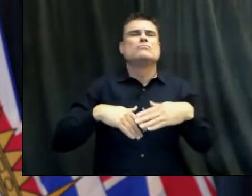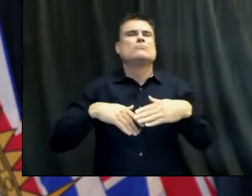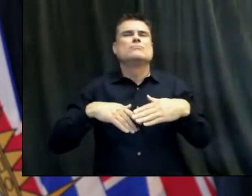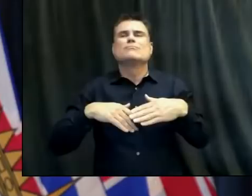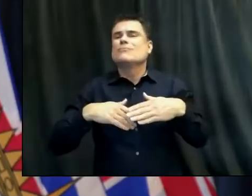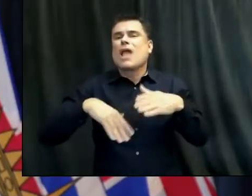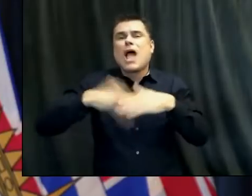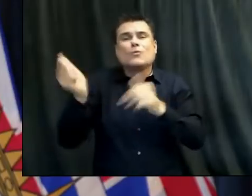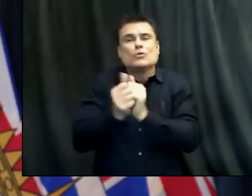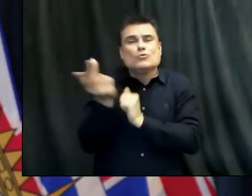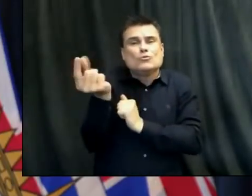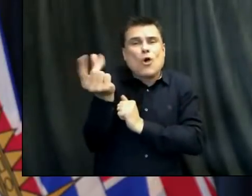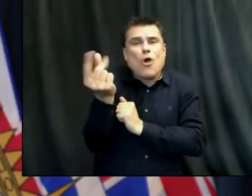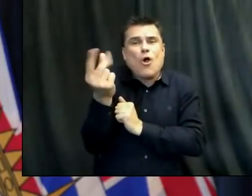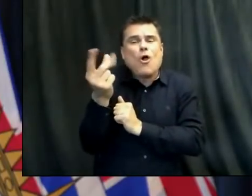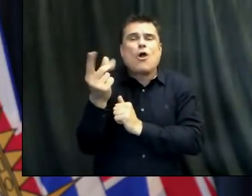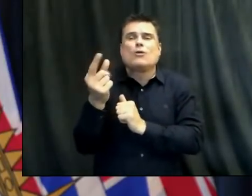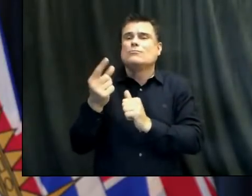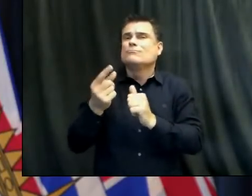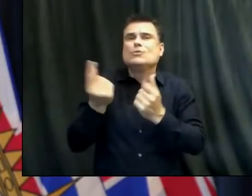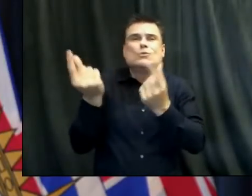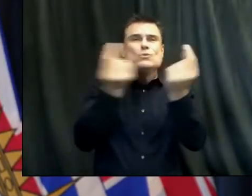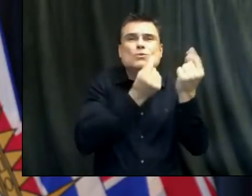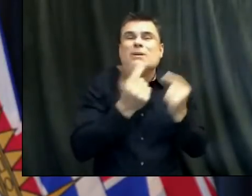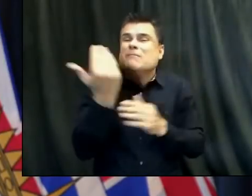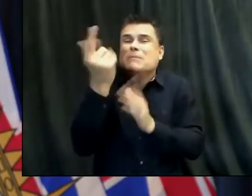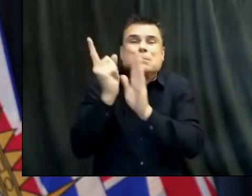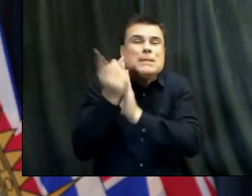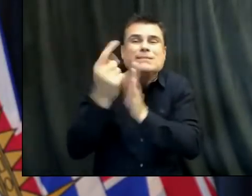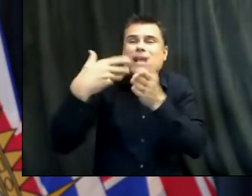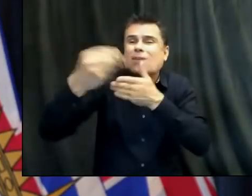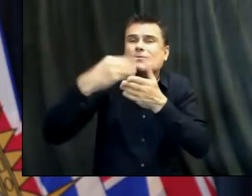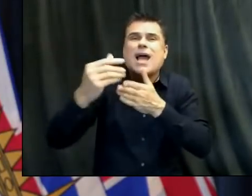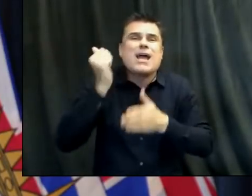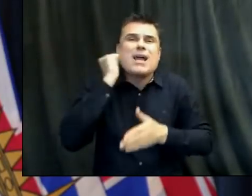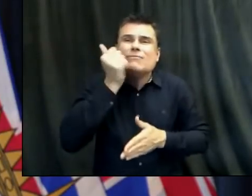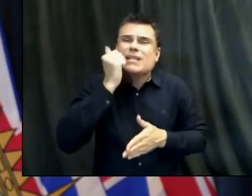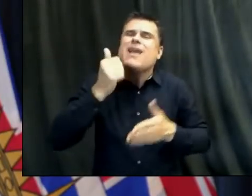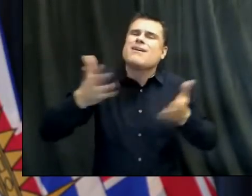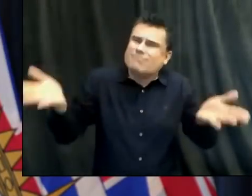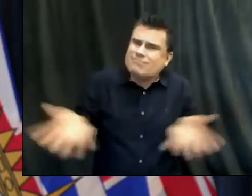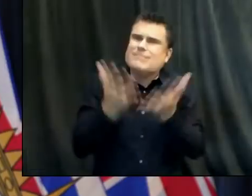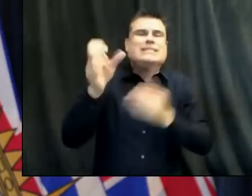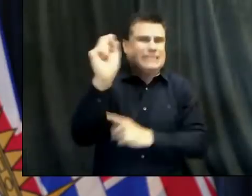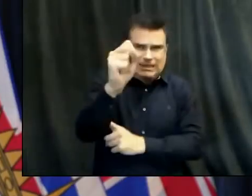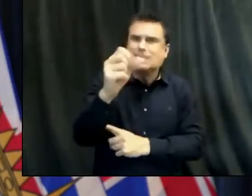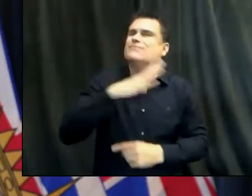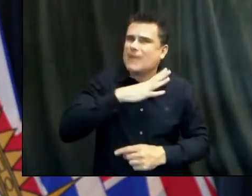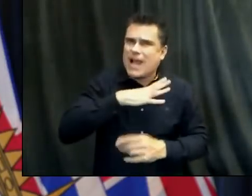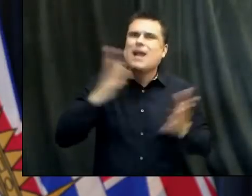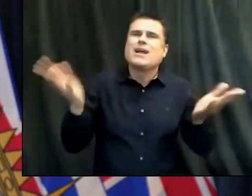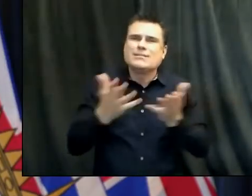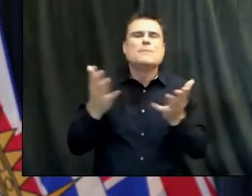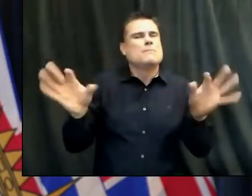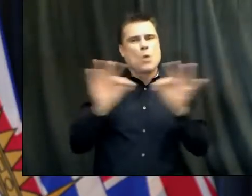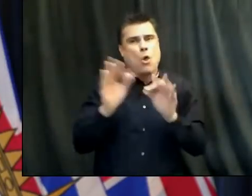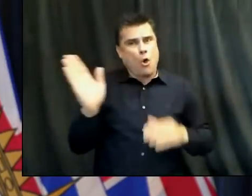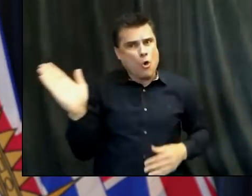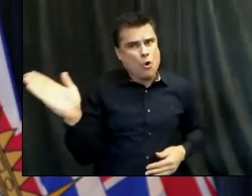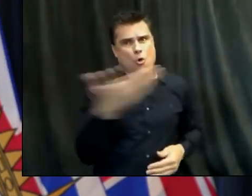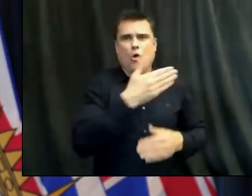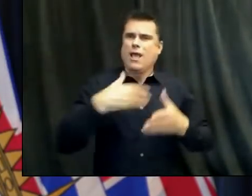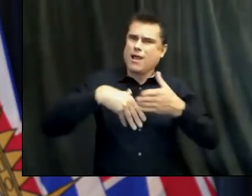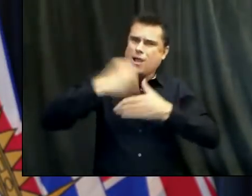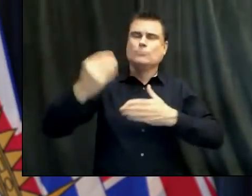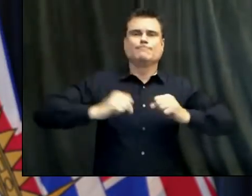day. Get outside. It's important for all of us. Do you have a follow-up? Yeah, so under the